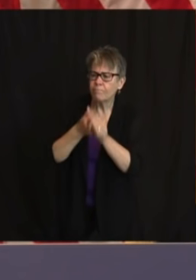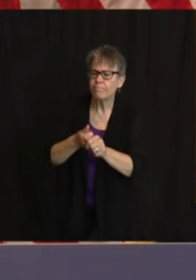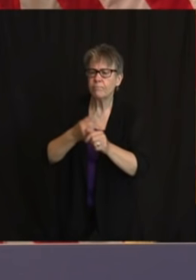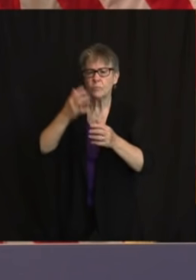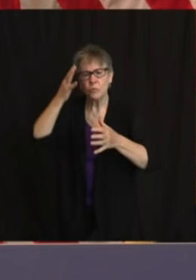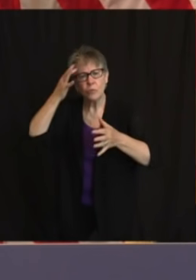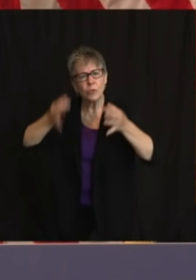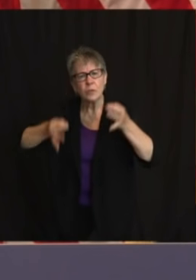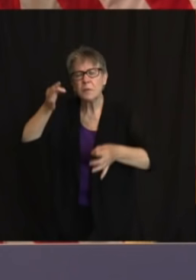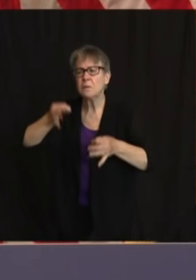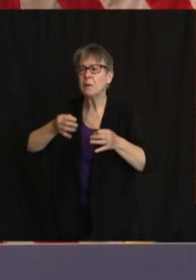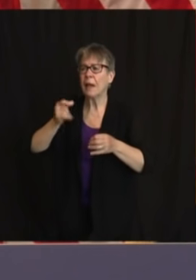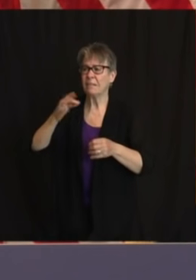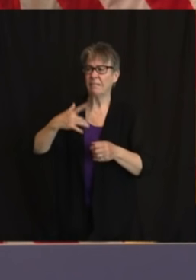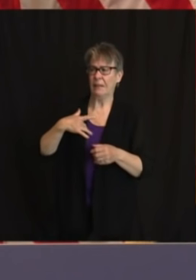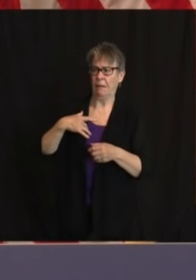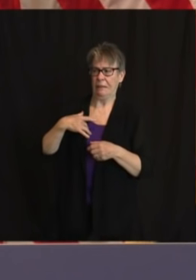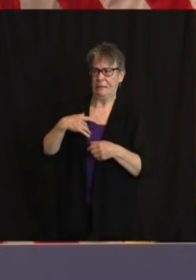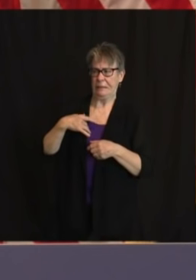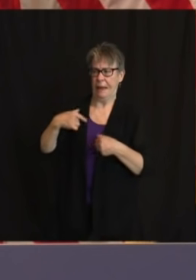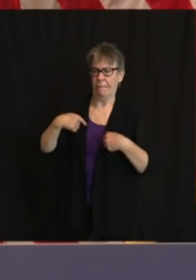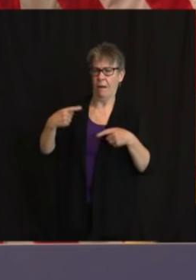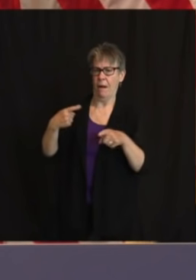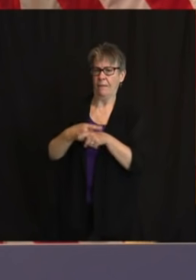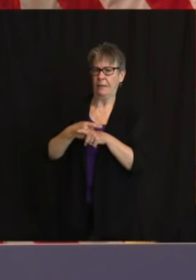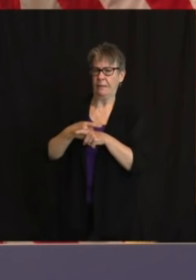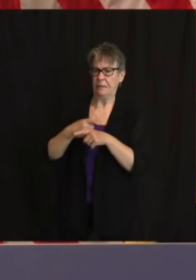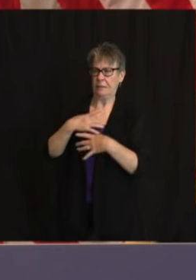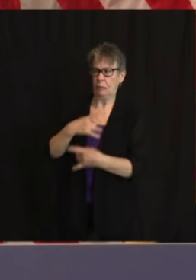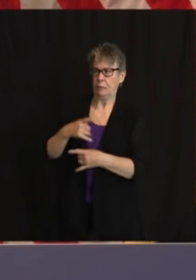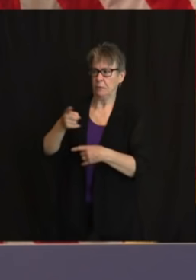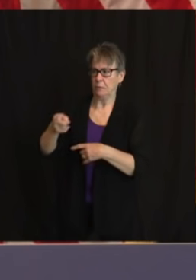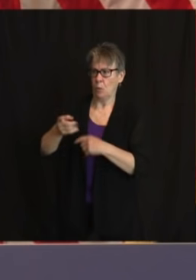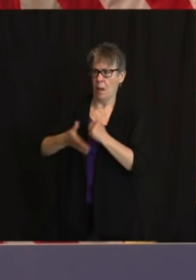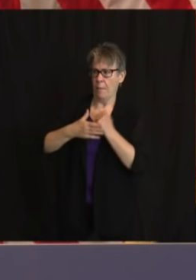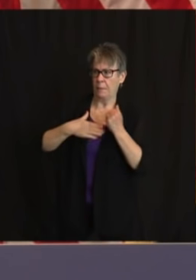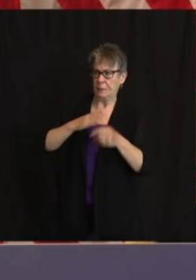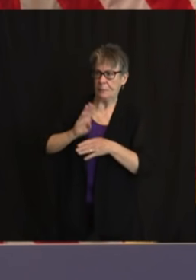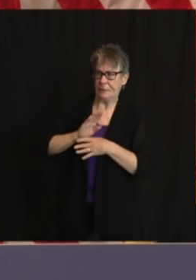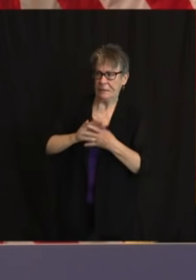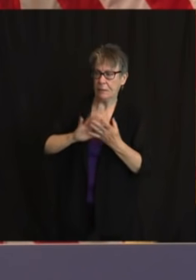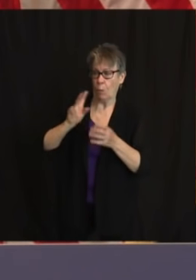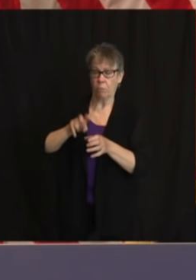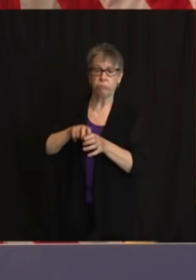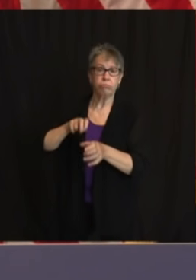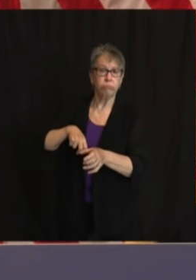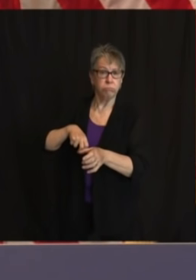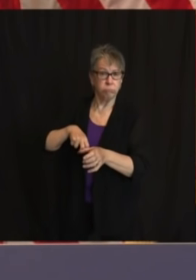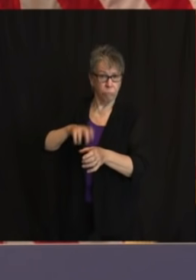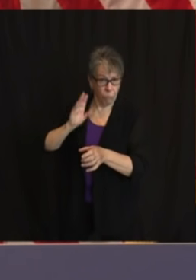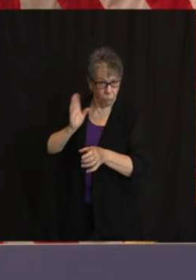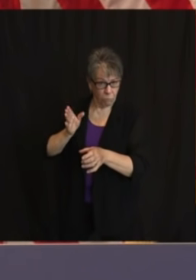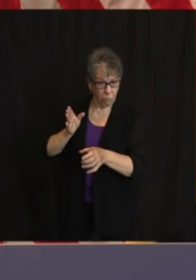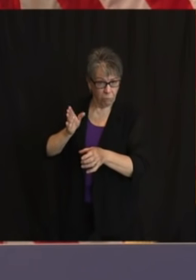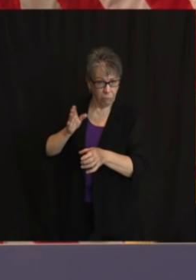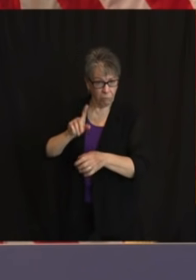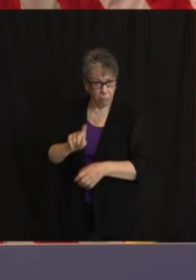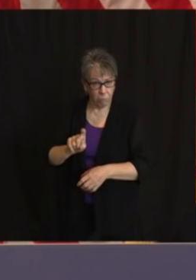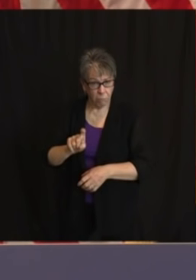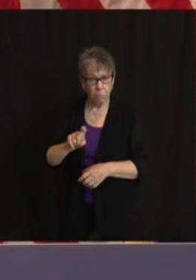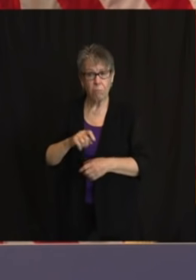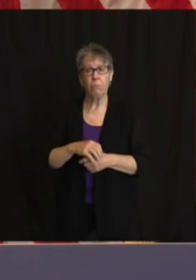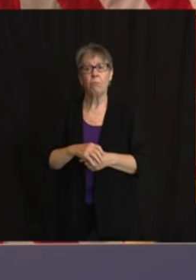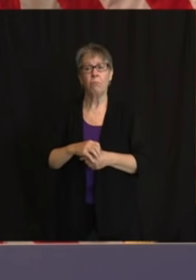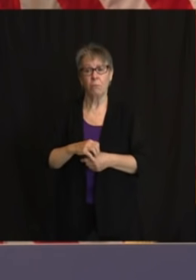So on the fiscal disaster that you were talking about, you had mentioned you're vetoing bills. Which ones are you vetoing?